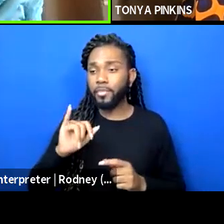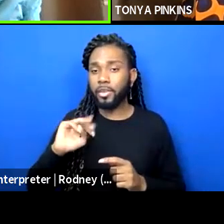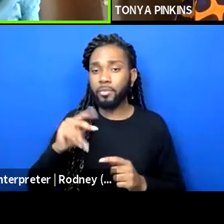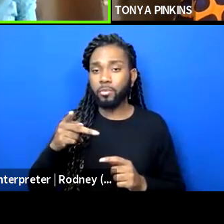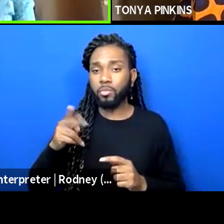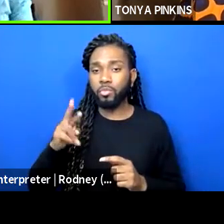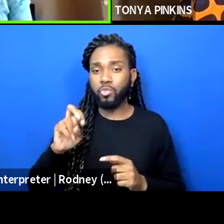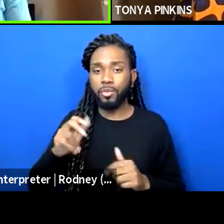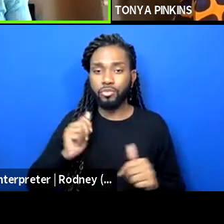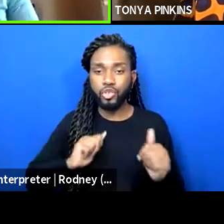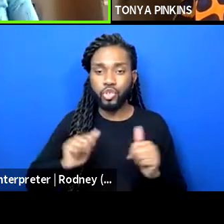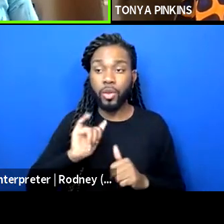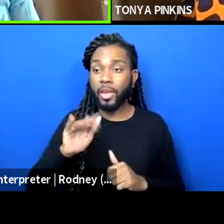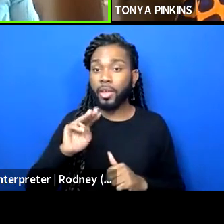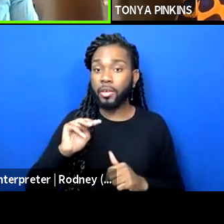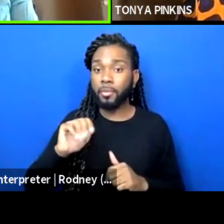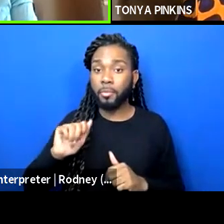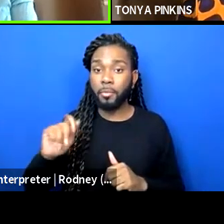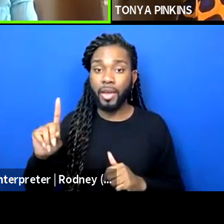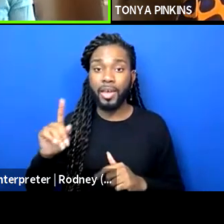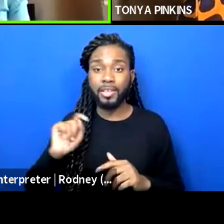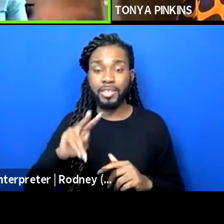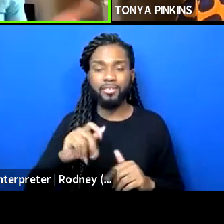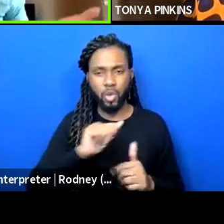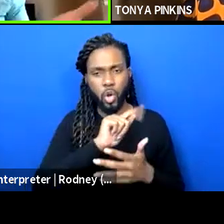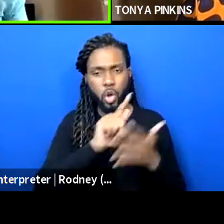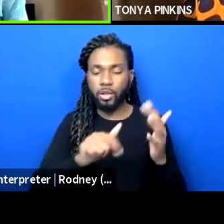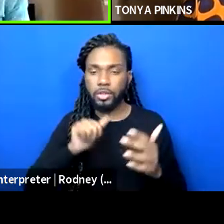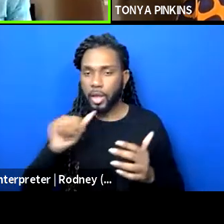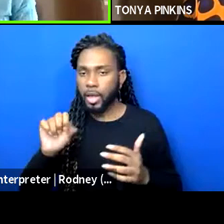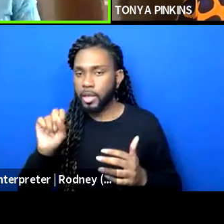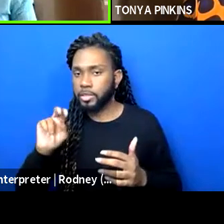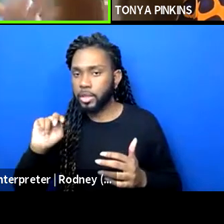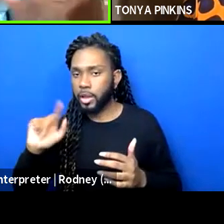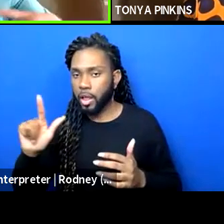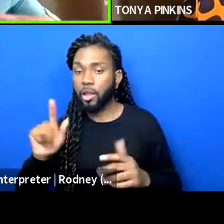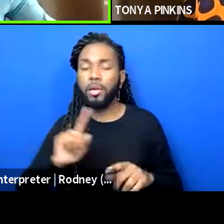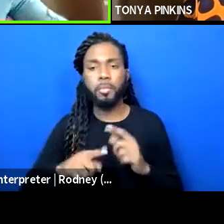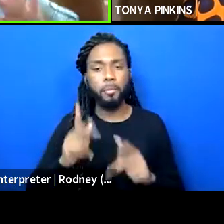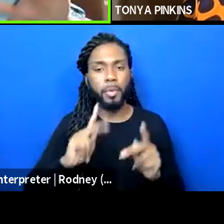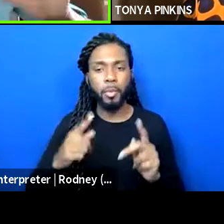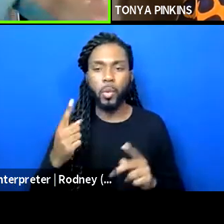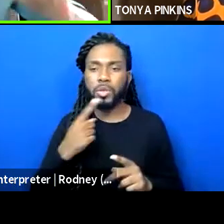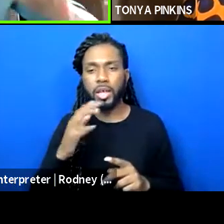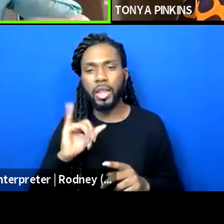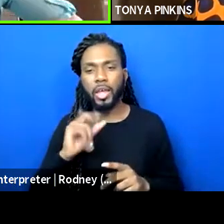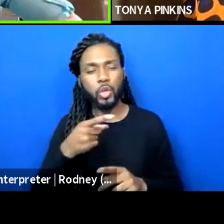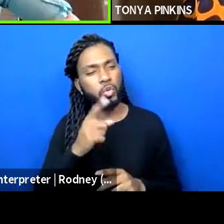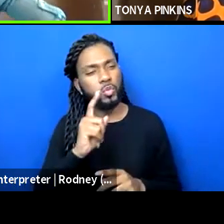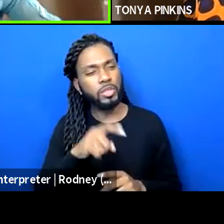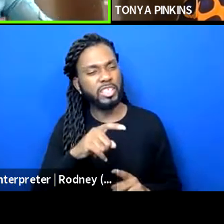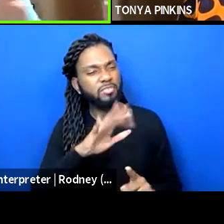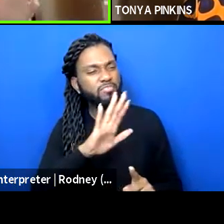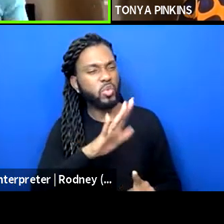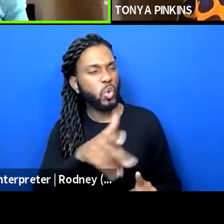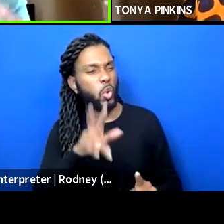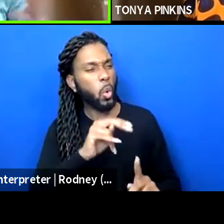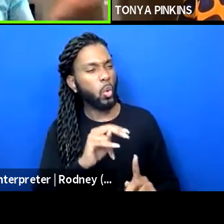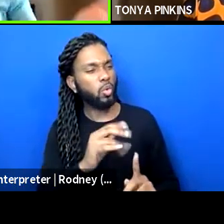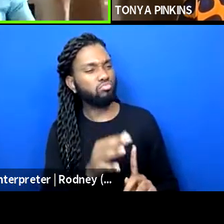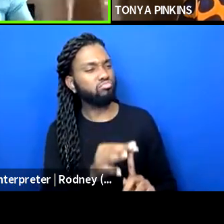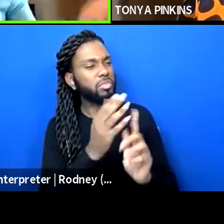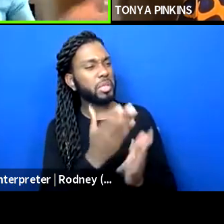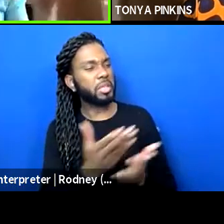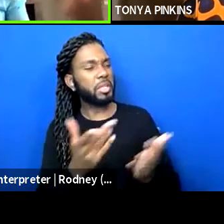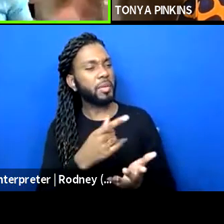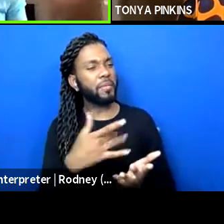TV and everything besides SNL. And people would say things like, you know, you just kind of need your own thing. You know, you're